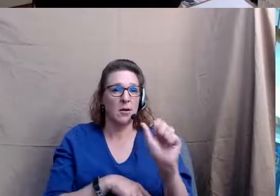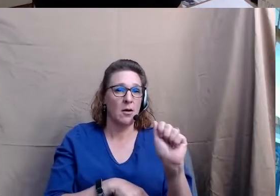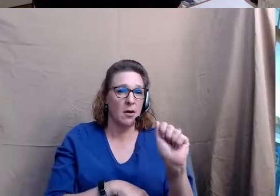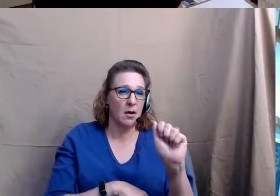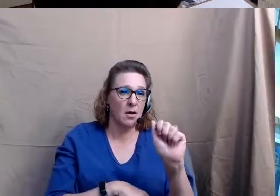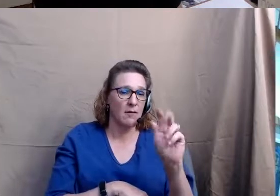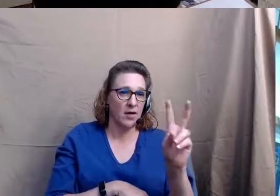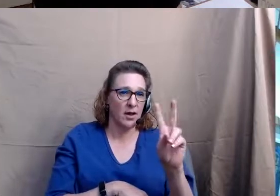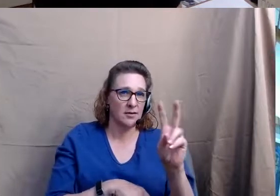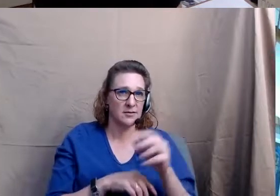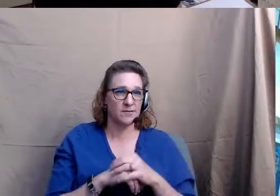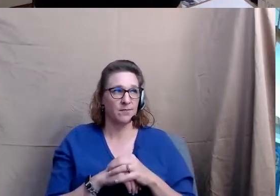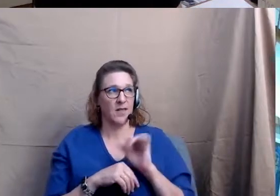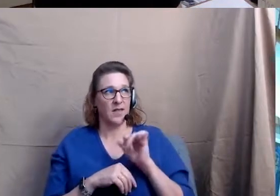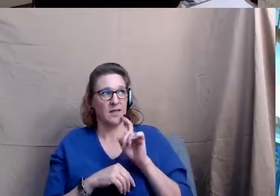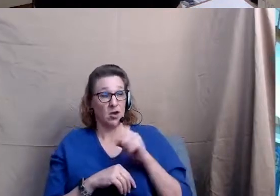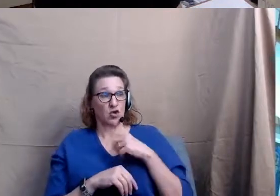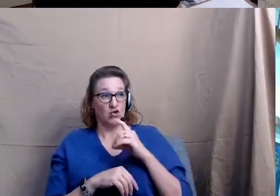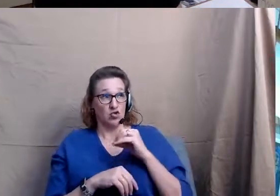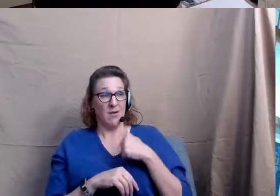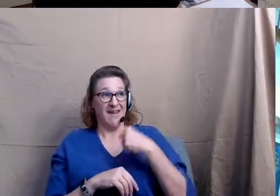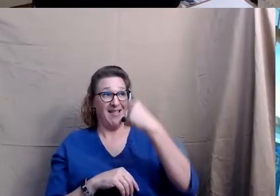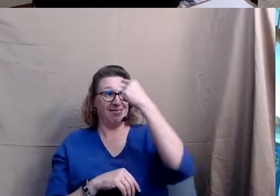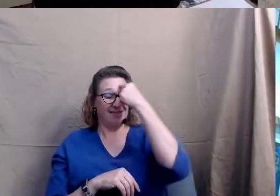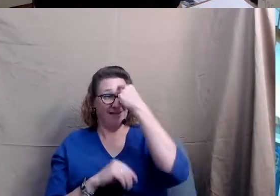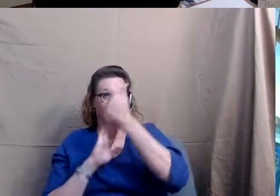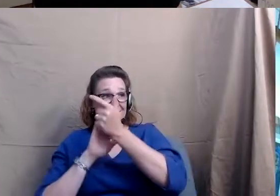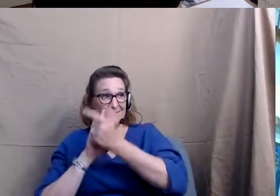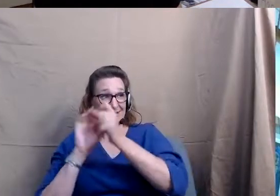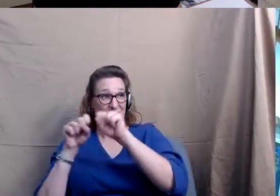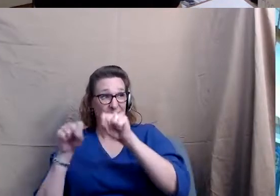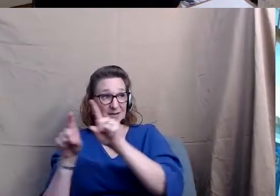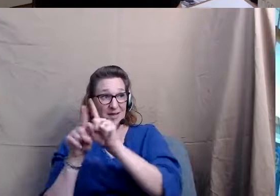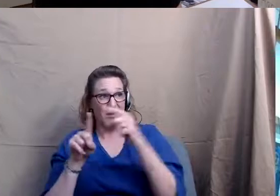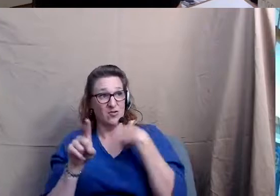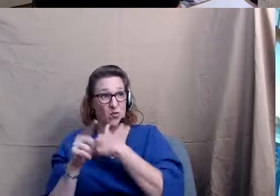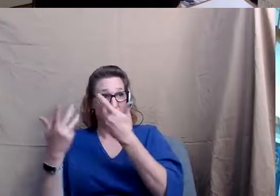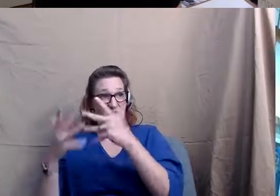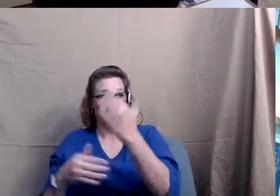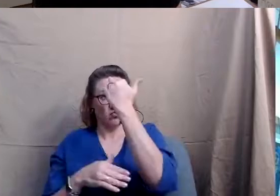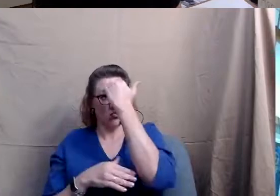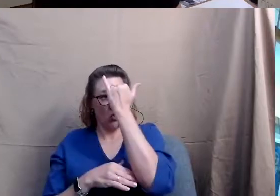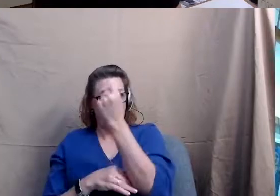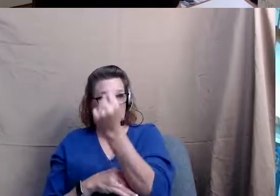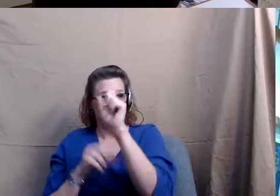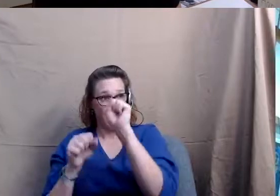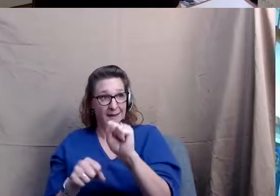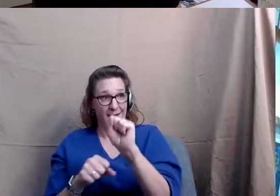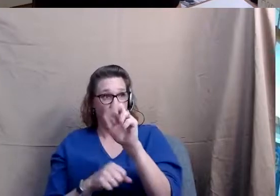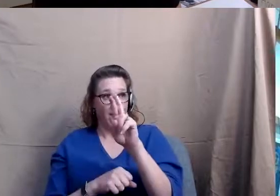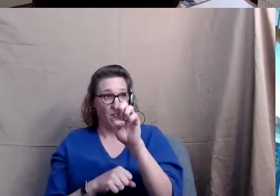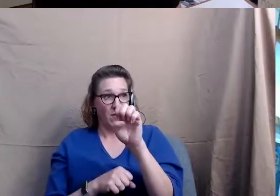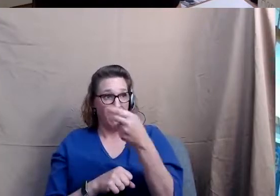The wording of the question is, do I think the carceral system as we know it can rehabilitate? And the answer to that is no,